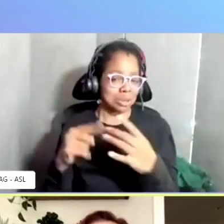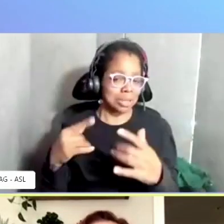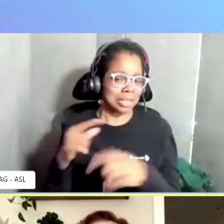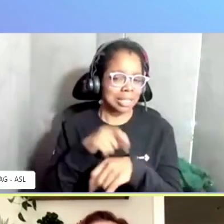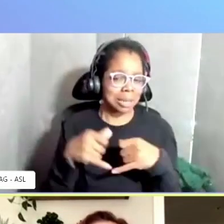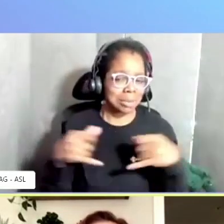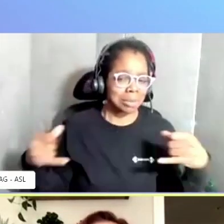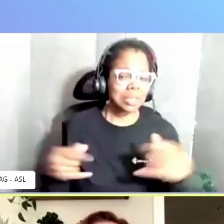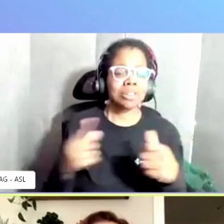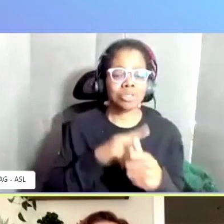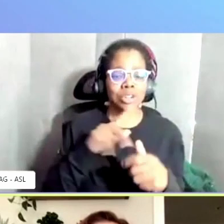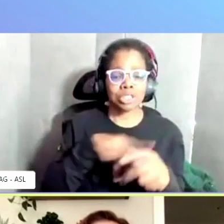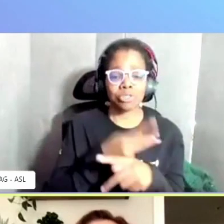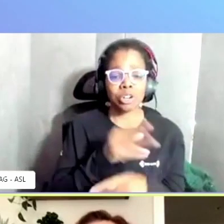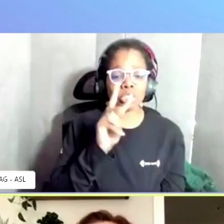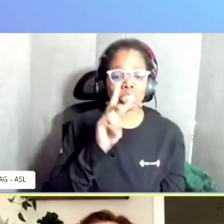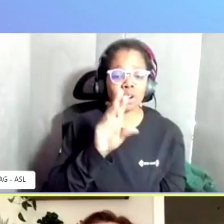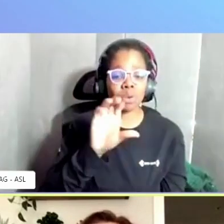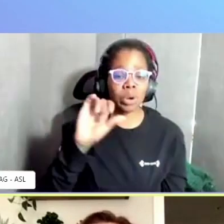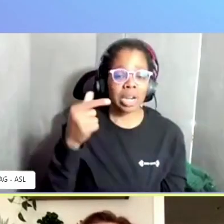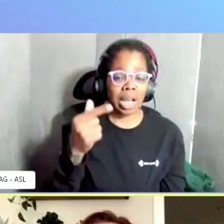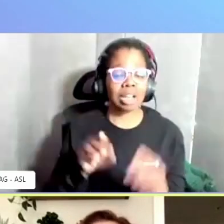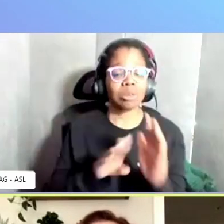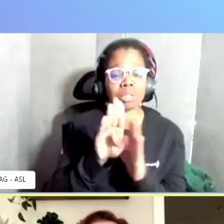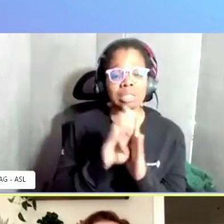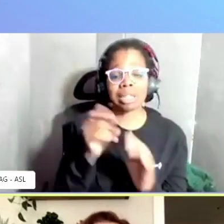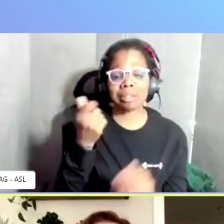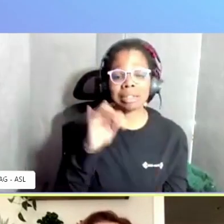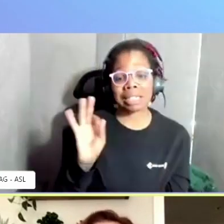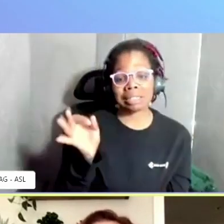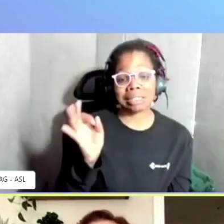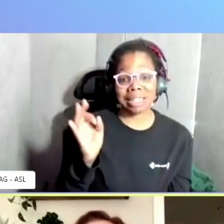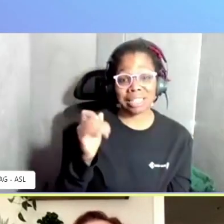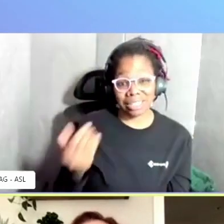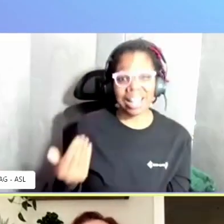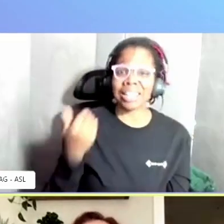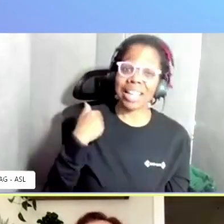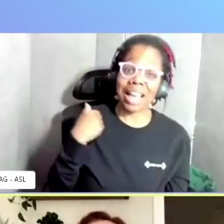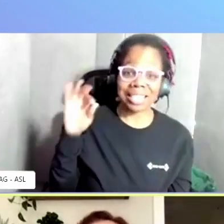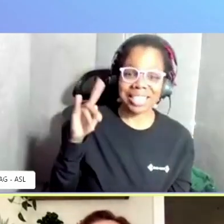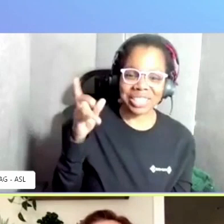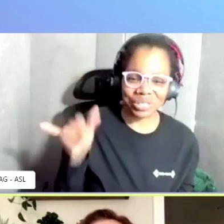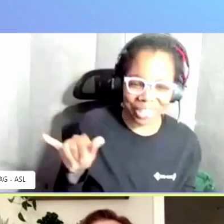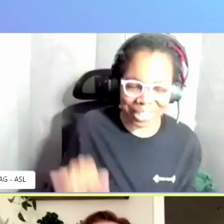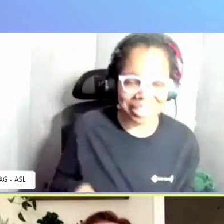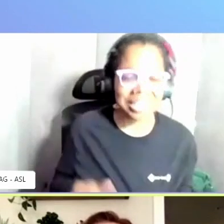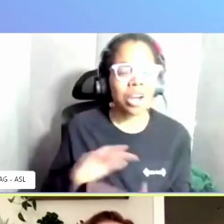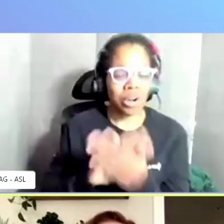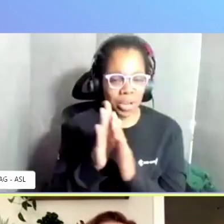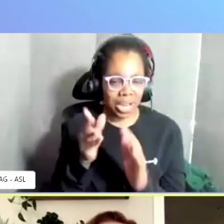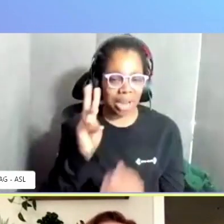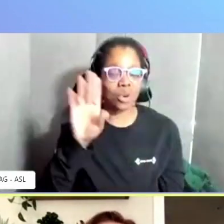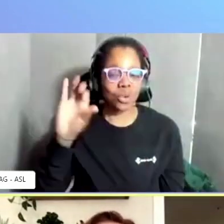first version of WCAG was developed in the late 1990s, yes, the last century, and became a WCAG recommendation